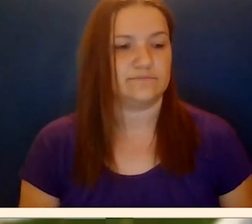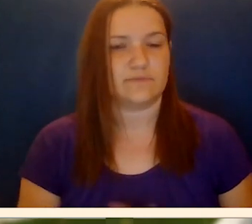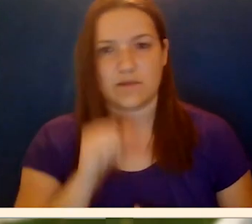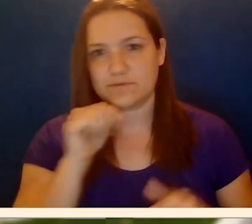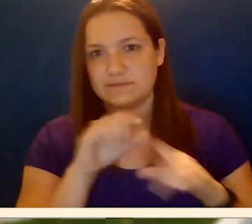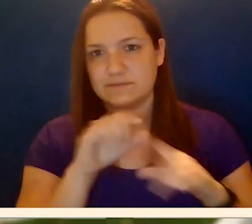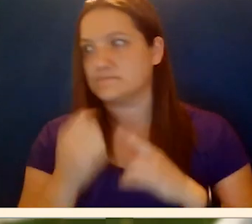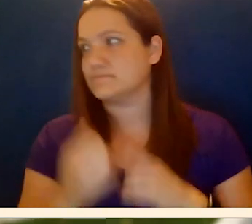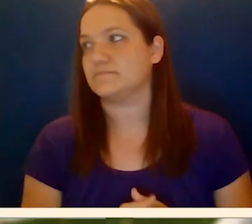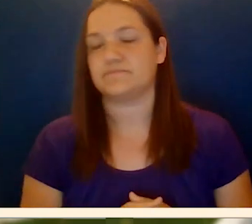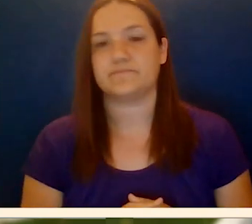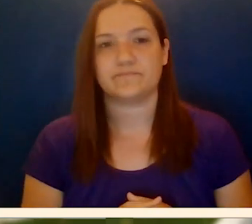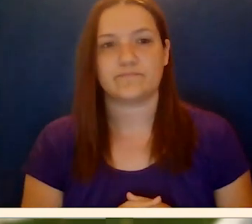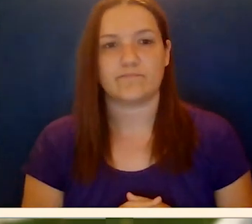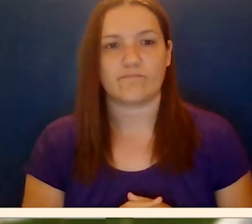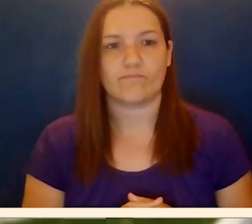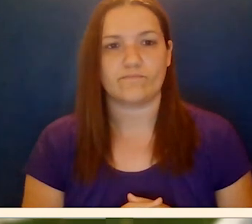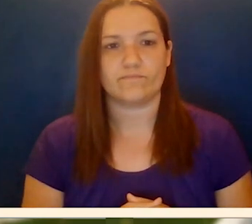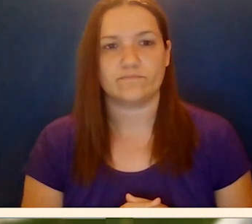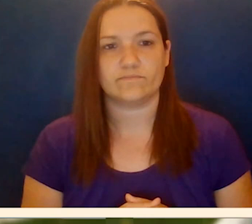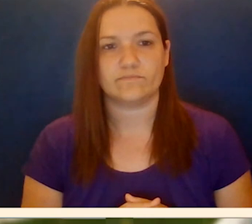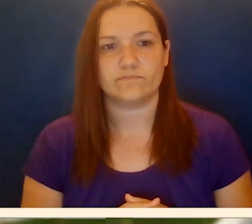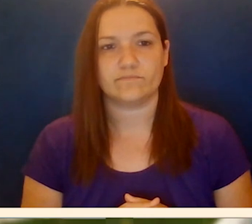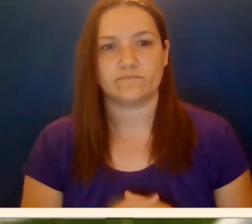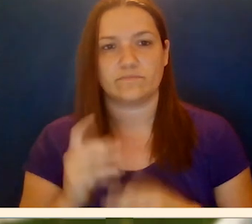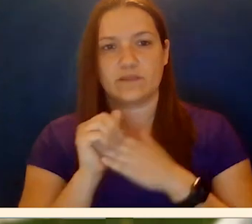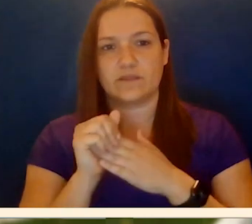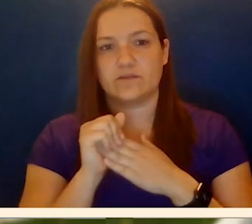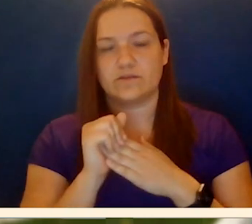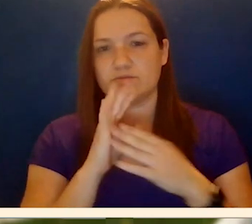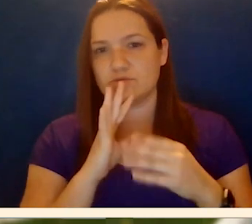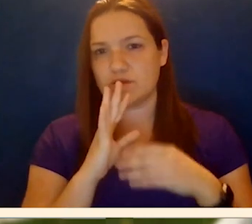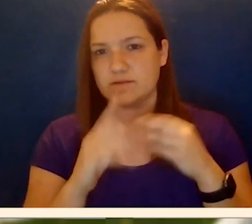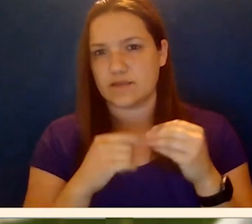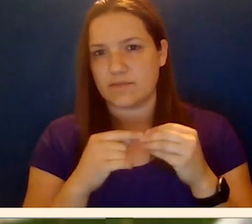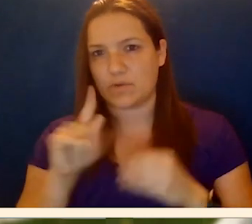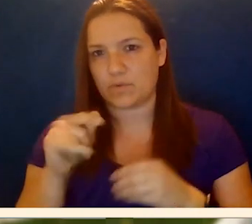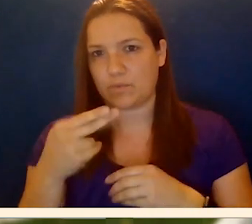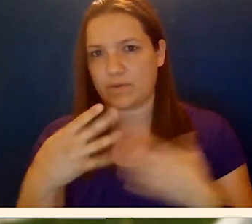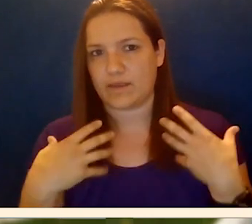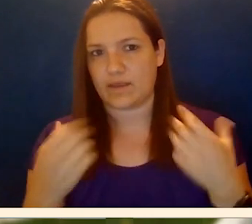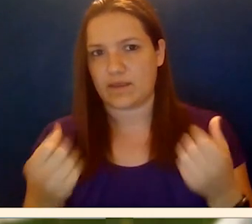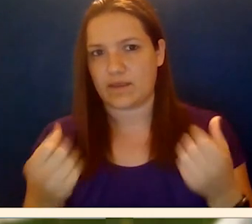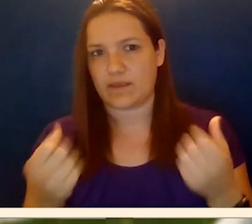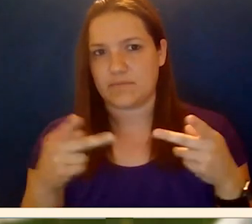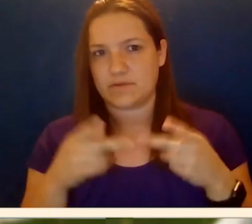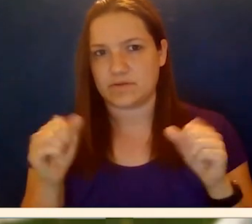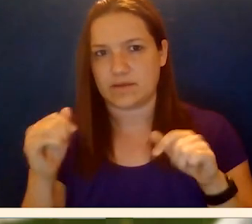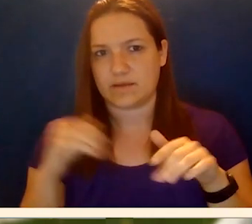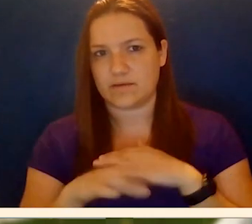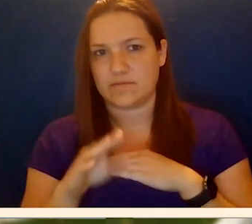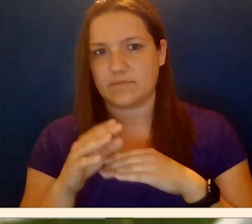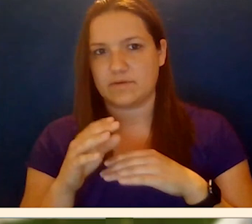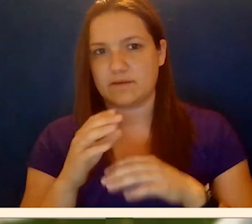case. Yeah. Okay. So leadership talks frequently about Cahuilla Health being a place where you can come and receive